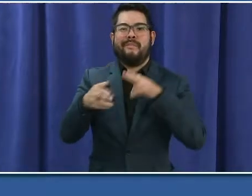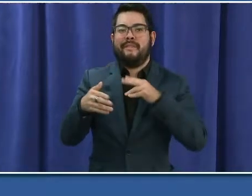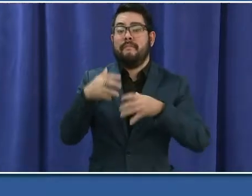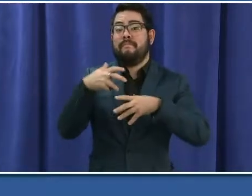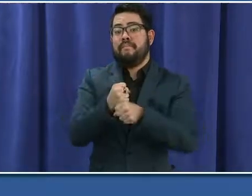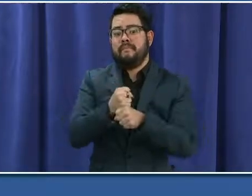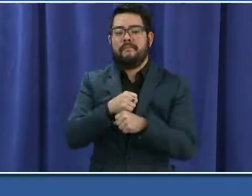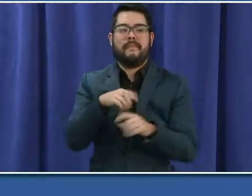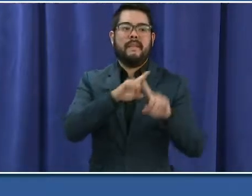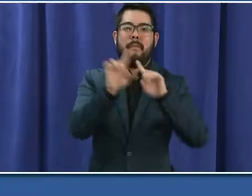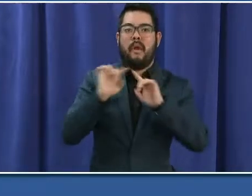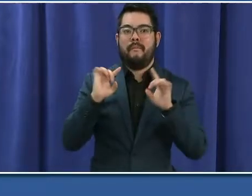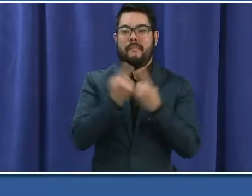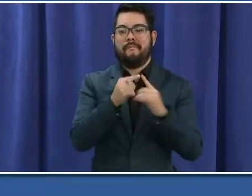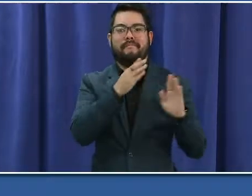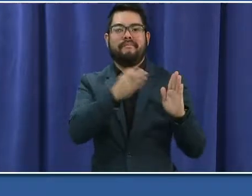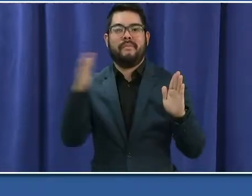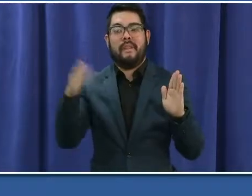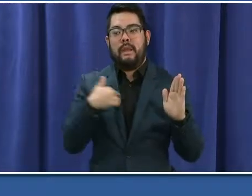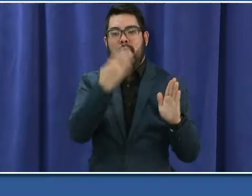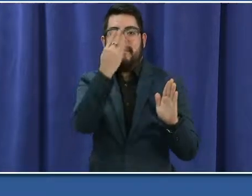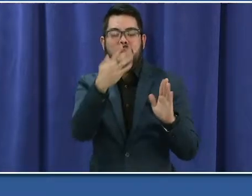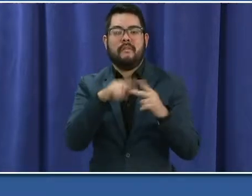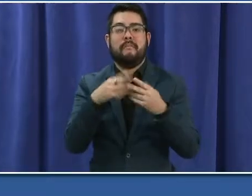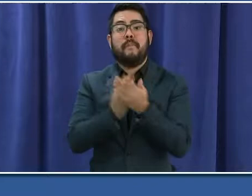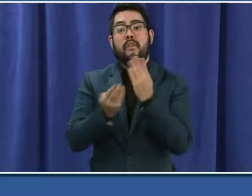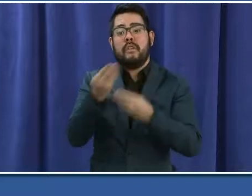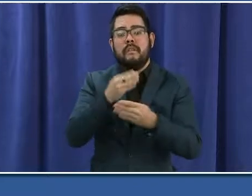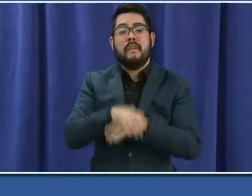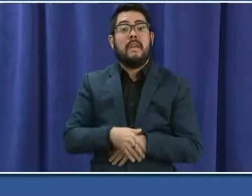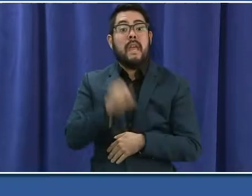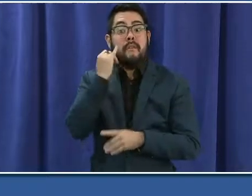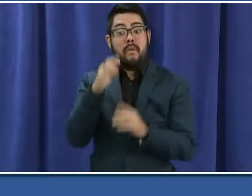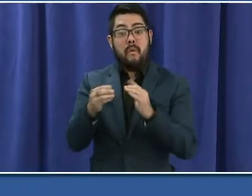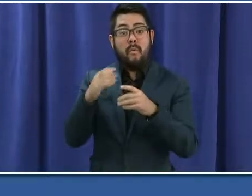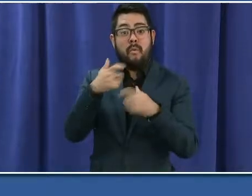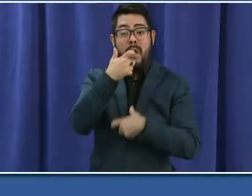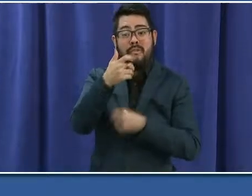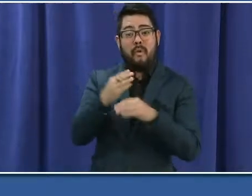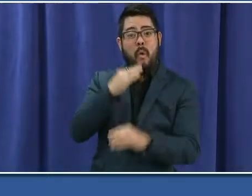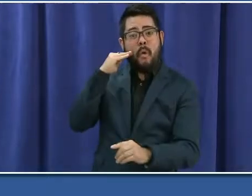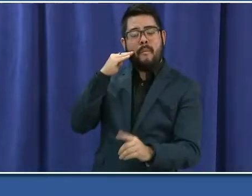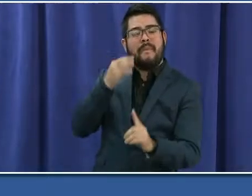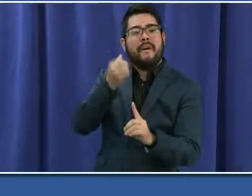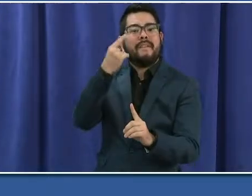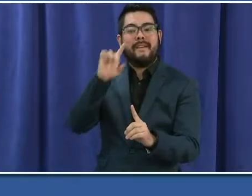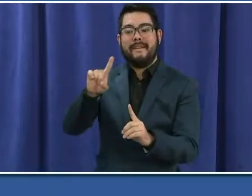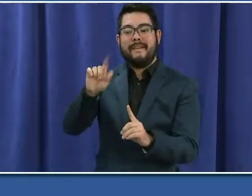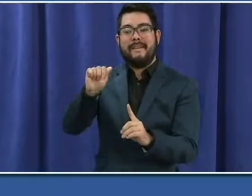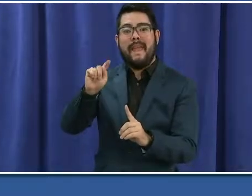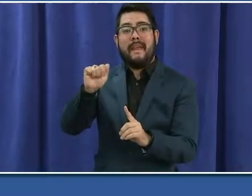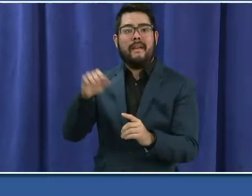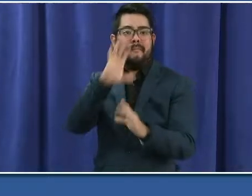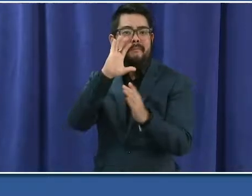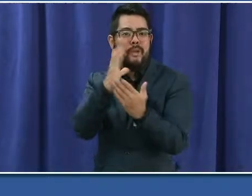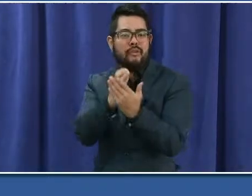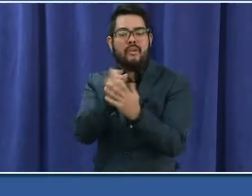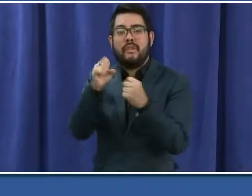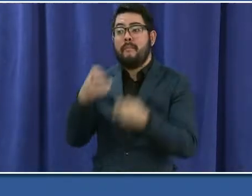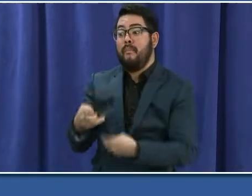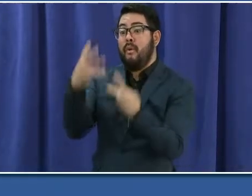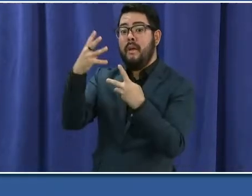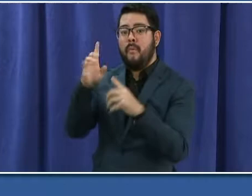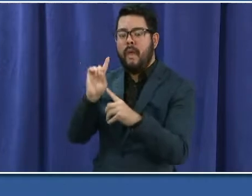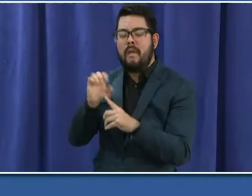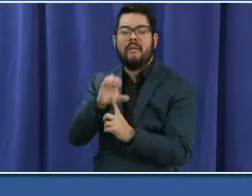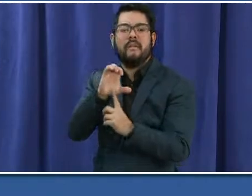of all of their departments' budgets. For those who want to follow along at home, the data and graphics for this discussion can be found at